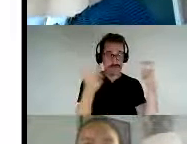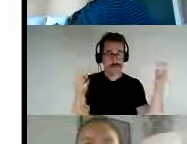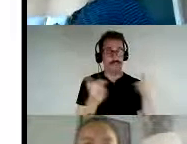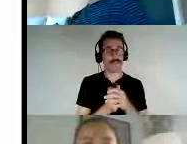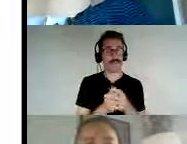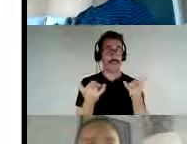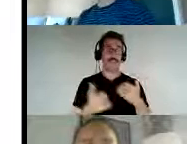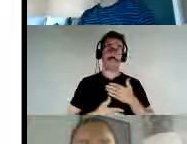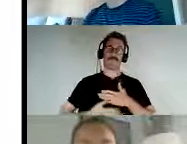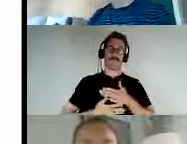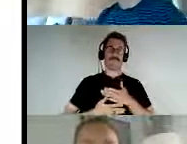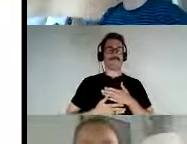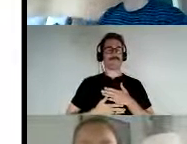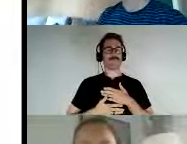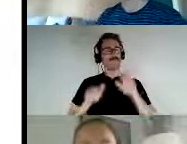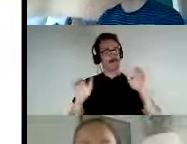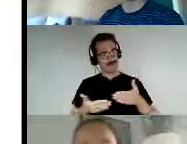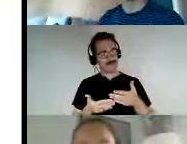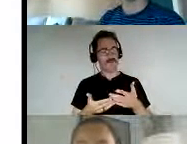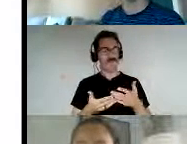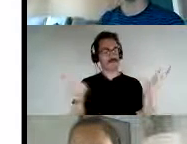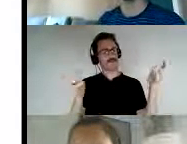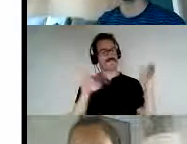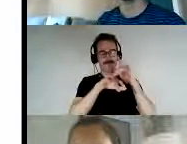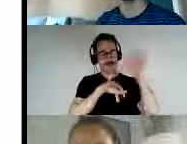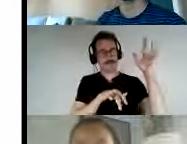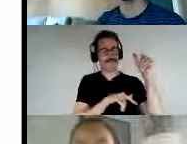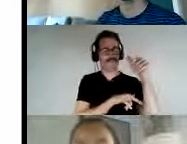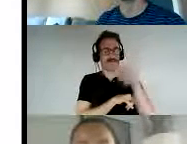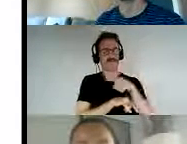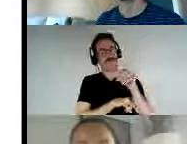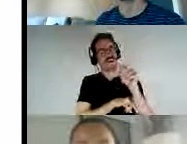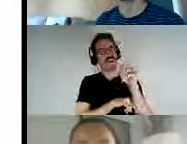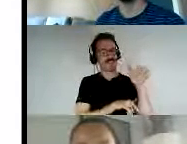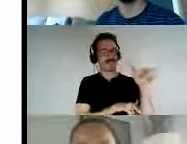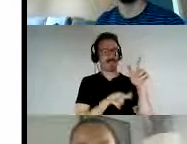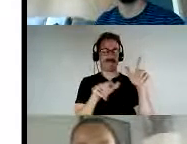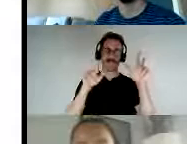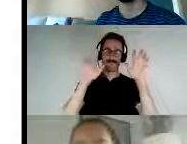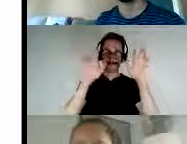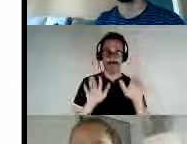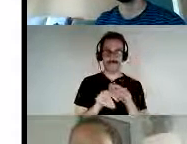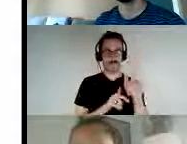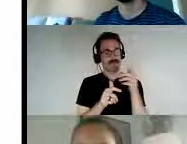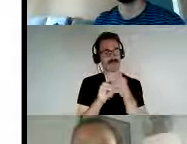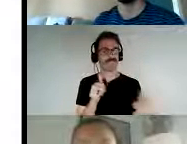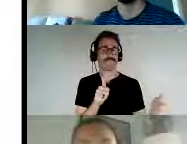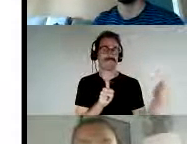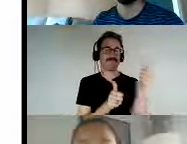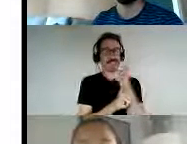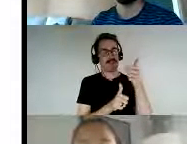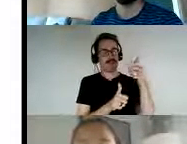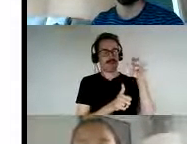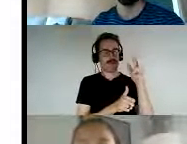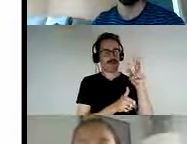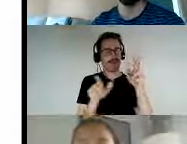introduce you to the multi-sided diamond that is Anthony Mohamed. Anthony is the Education Chair at Senior Pride Network. He has been